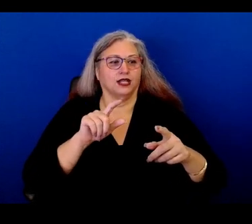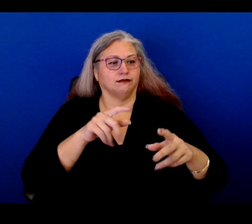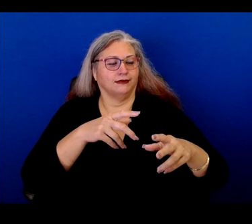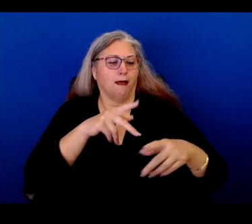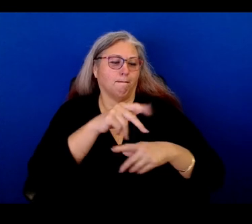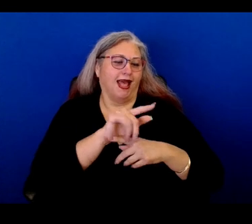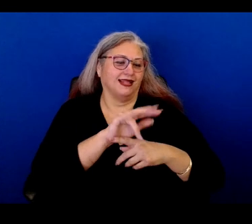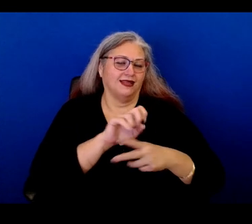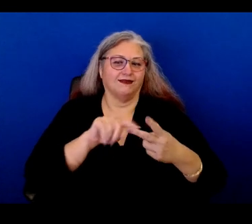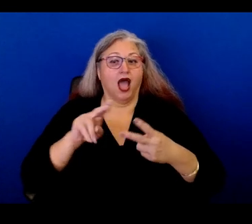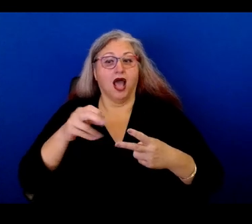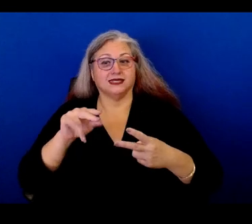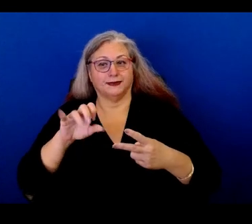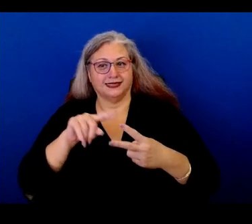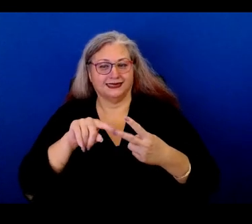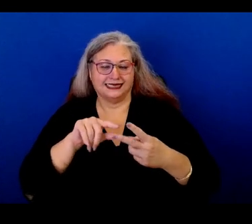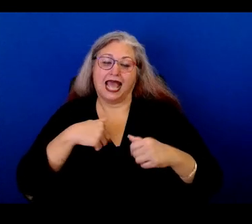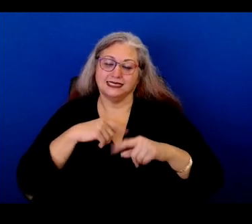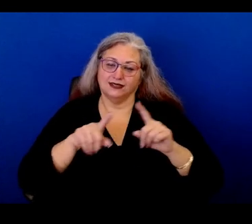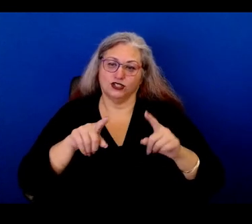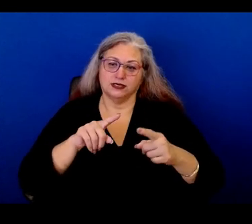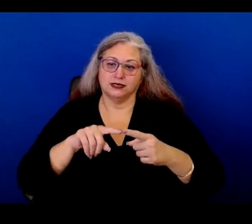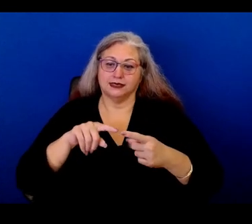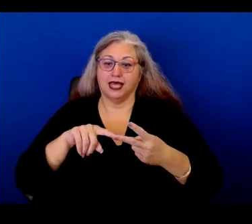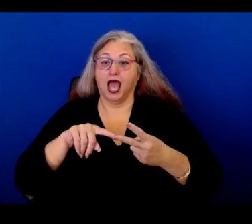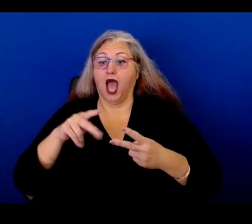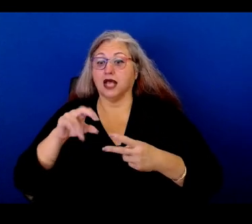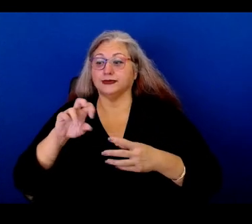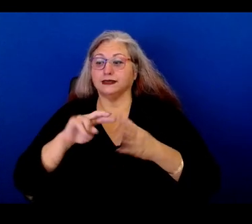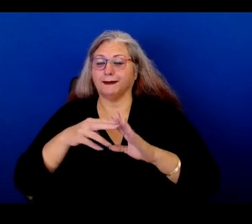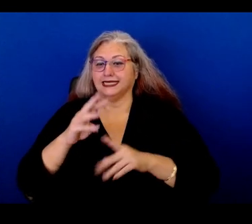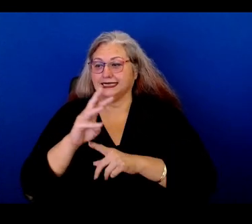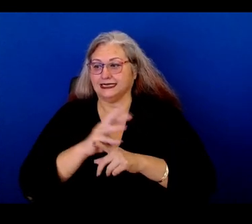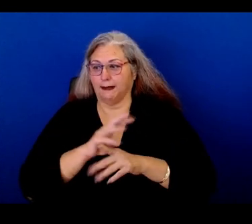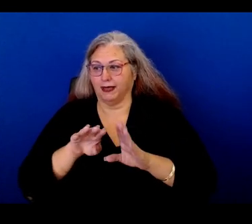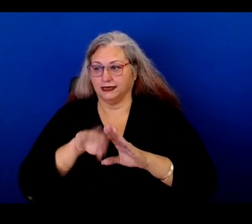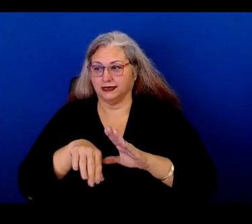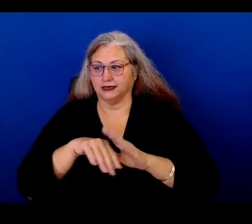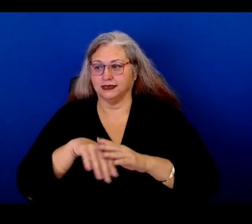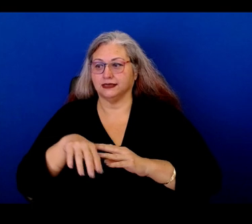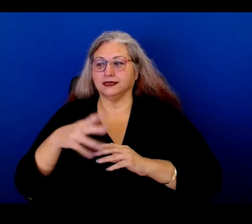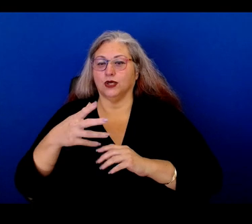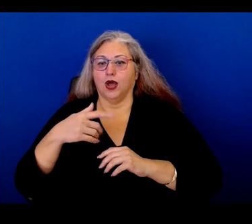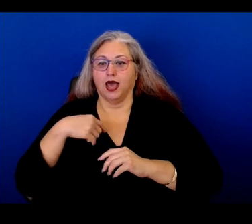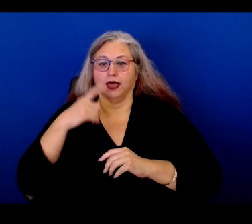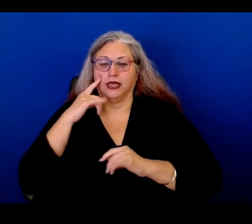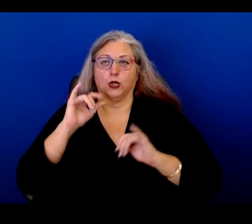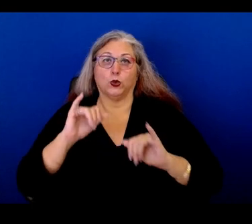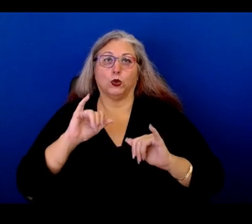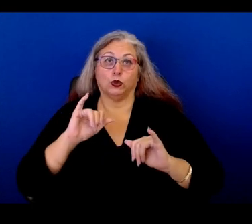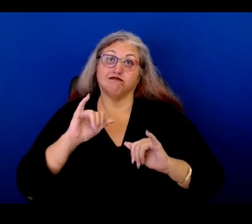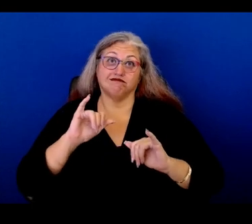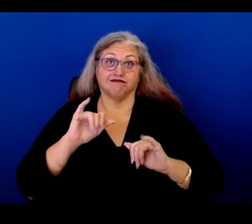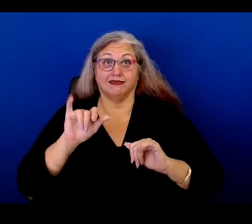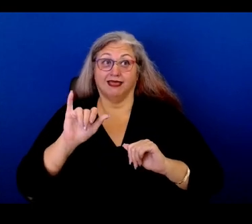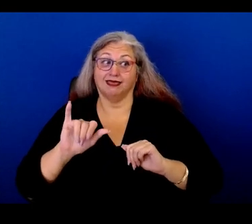a difference. Mm-hmm. Hospice is 6 months. So I was like, that's pretty much